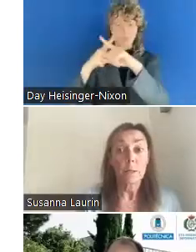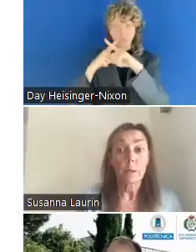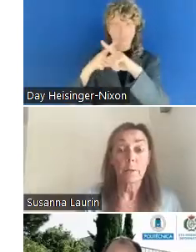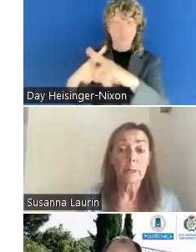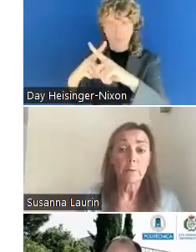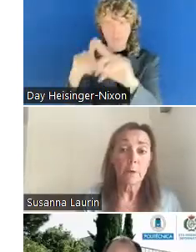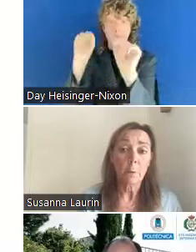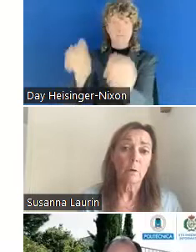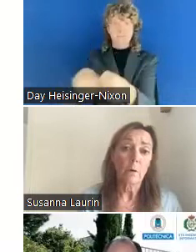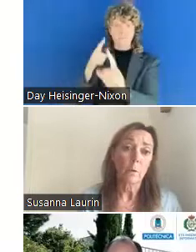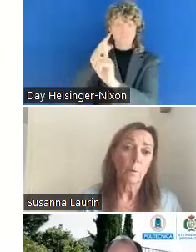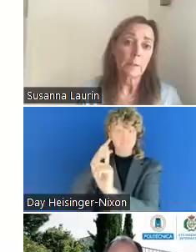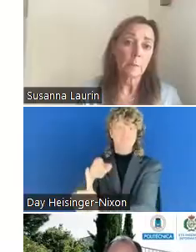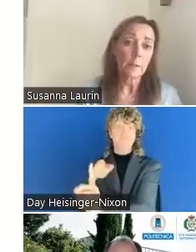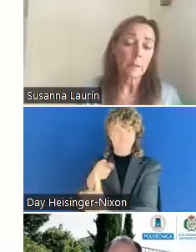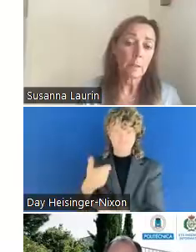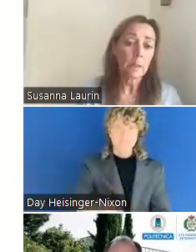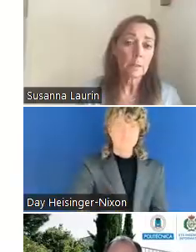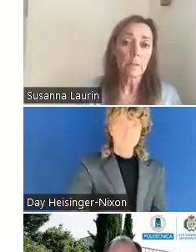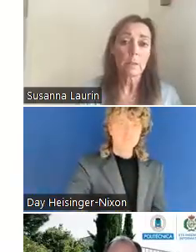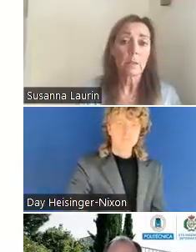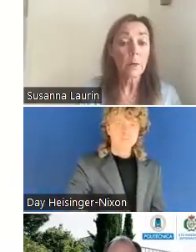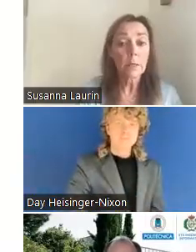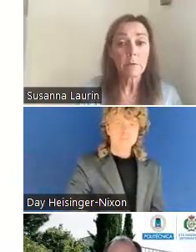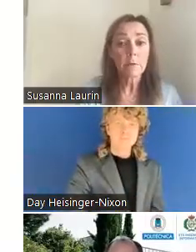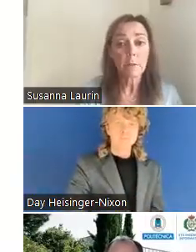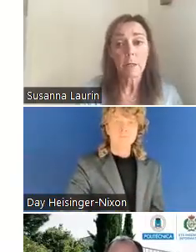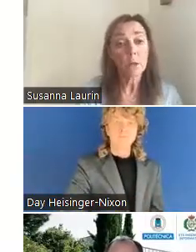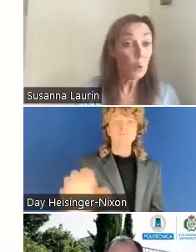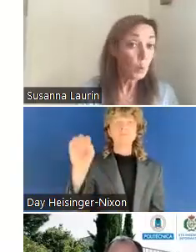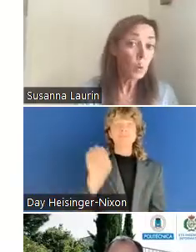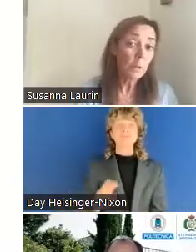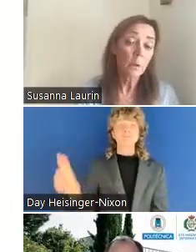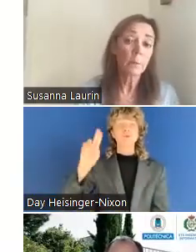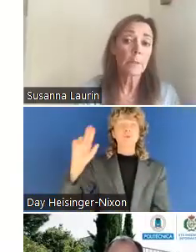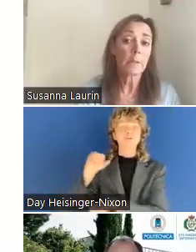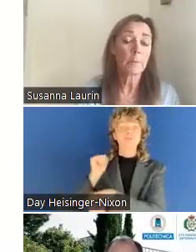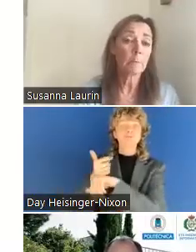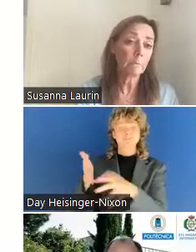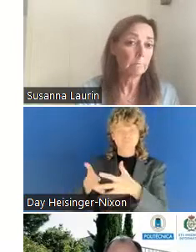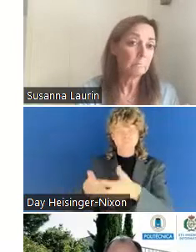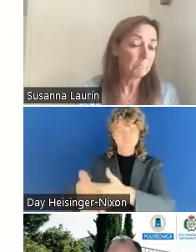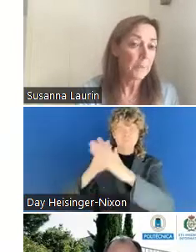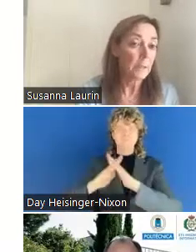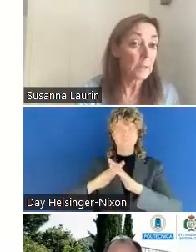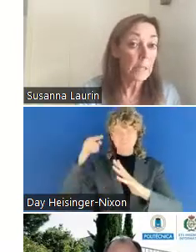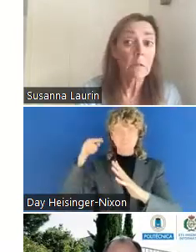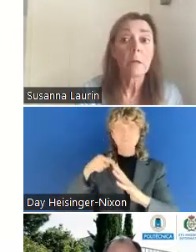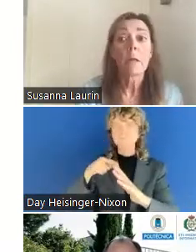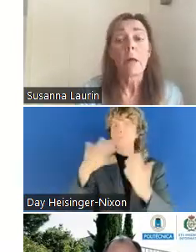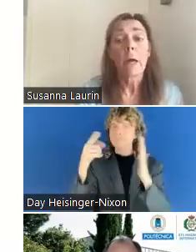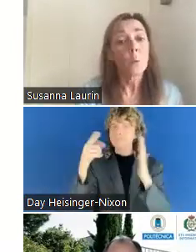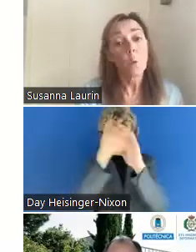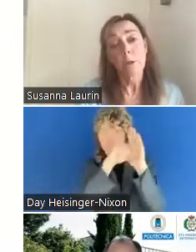has set up the legal framework around web accessibility is that the directives state who is going to be accessible, that is the